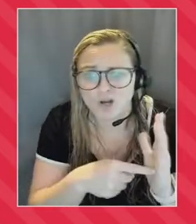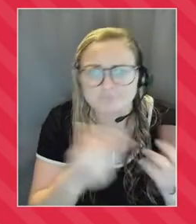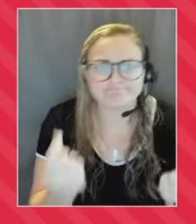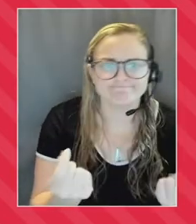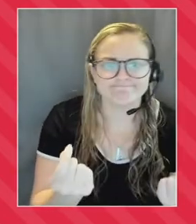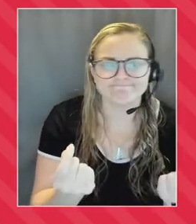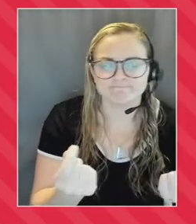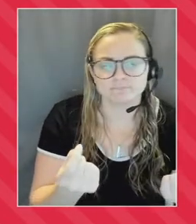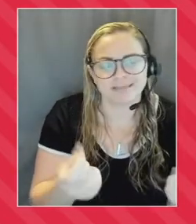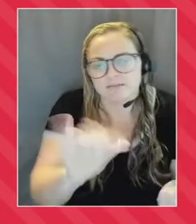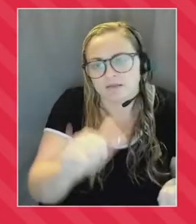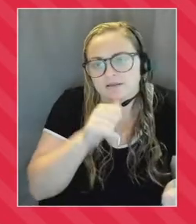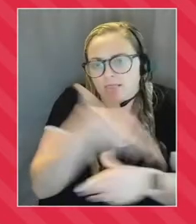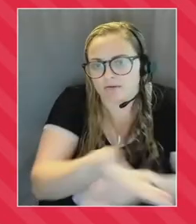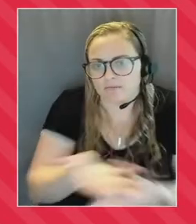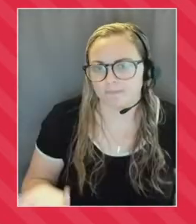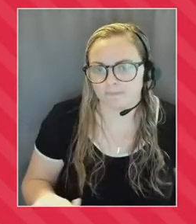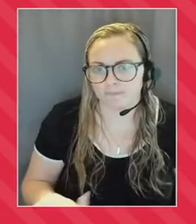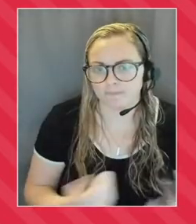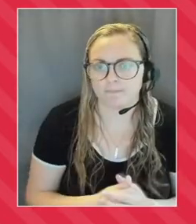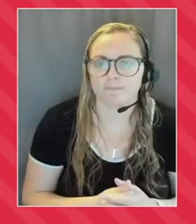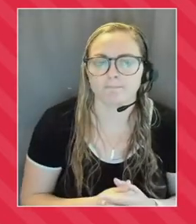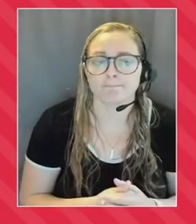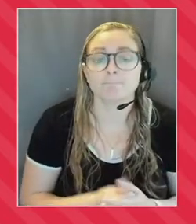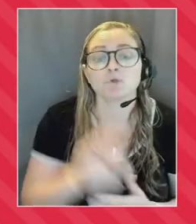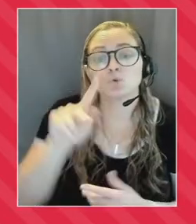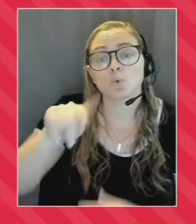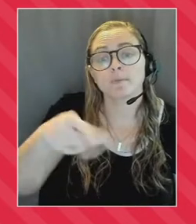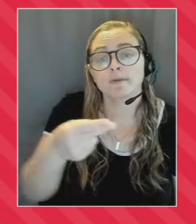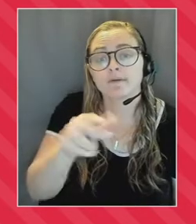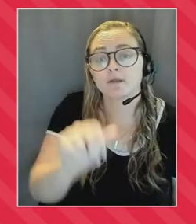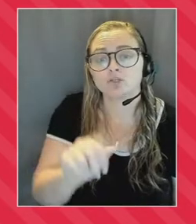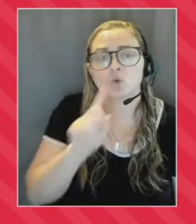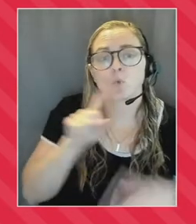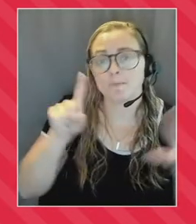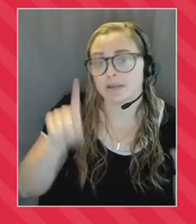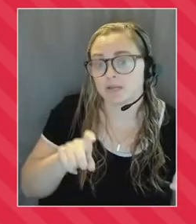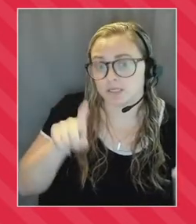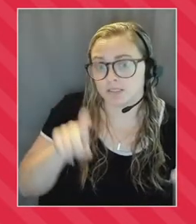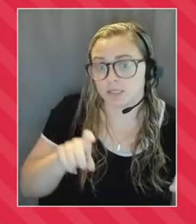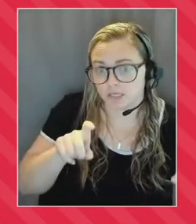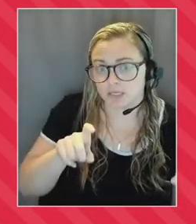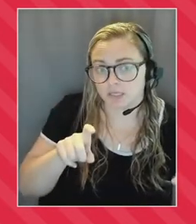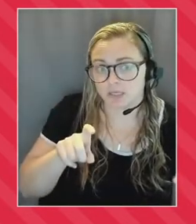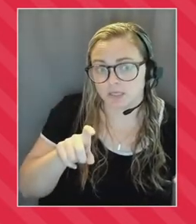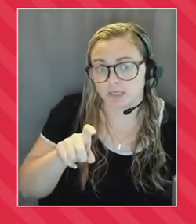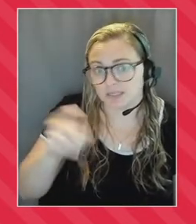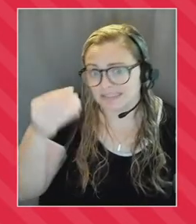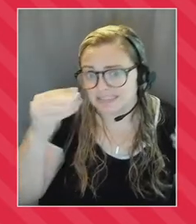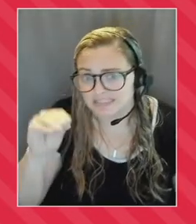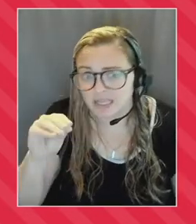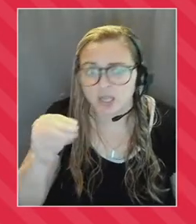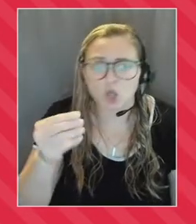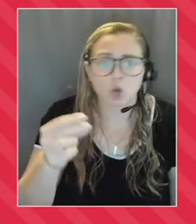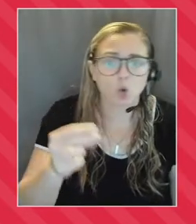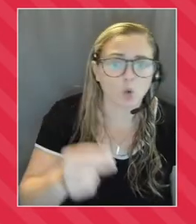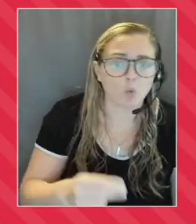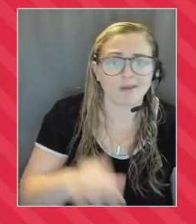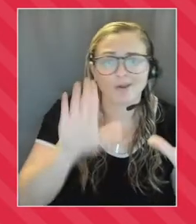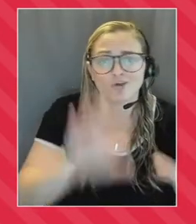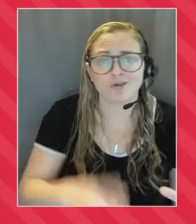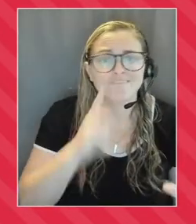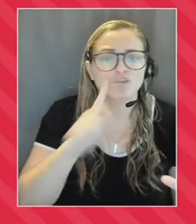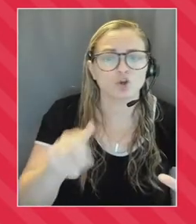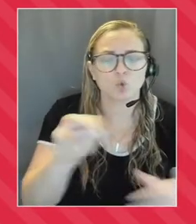well not be there. So PHA will be testing the sale of quick, great-for-you meal kits